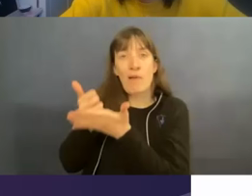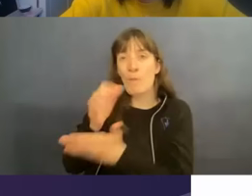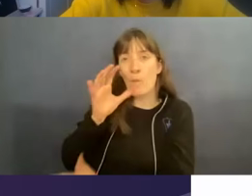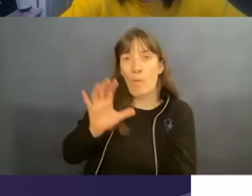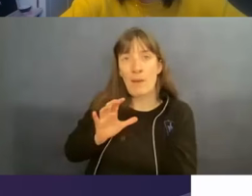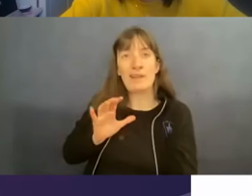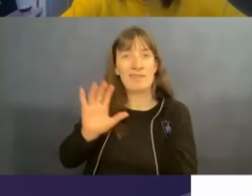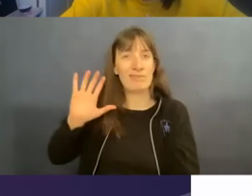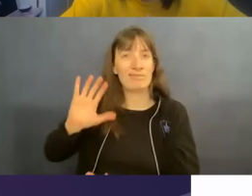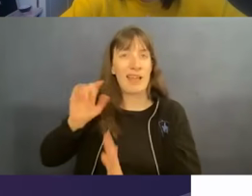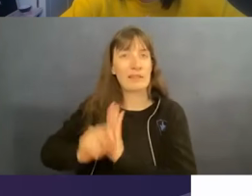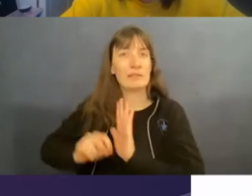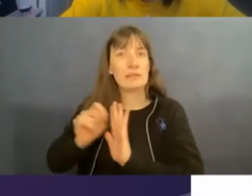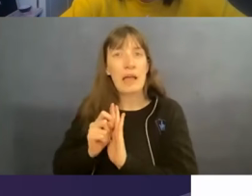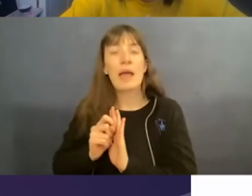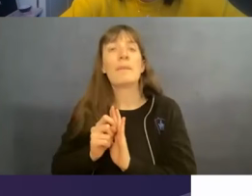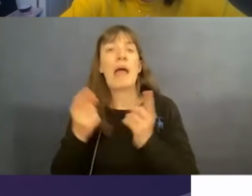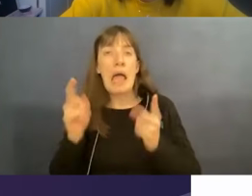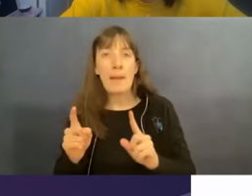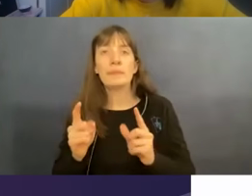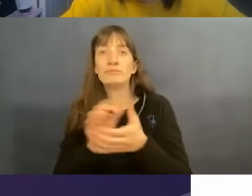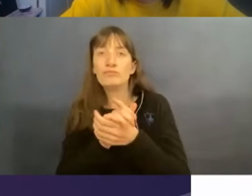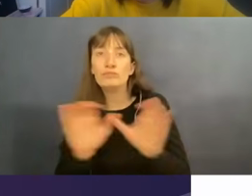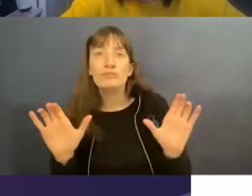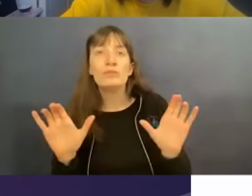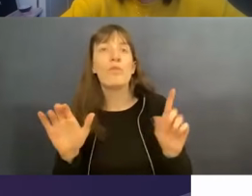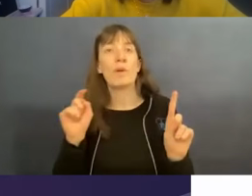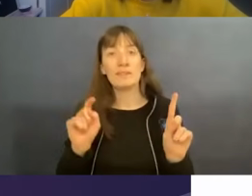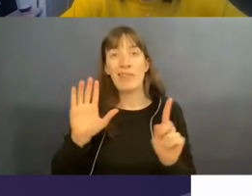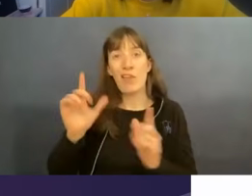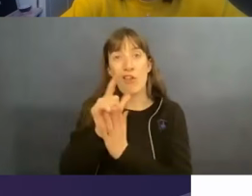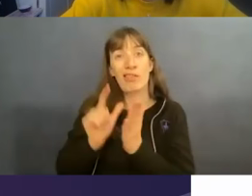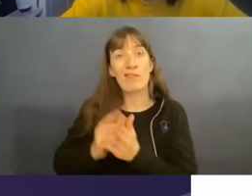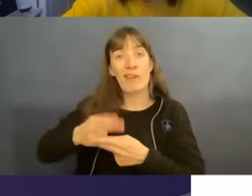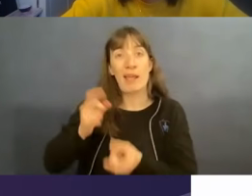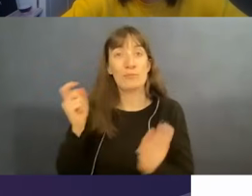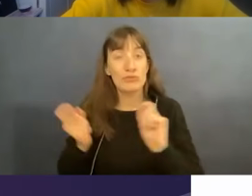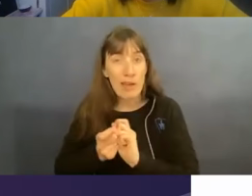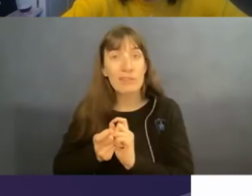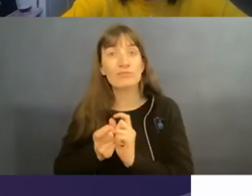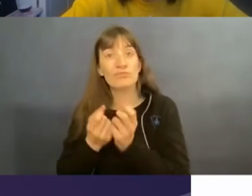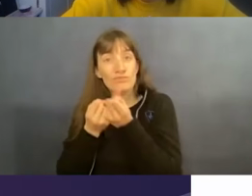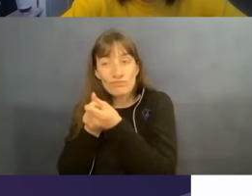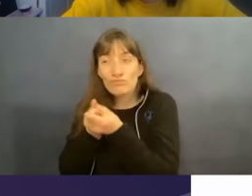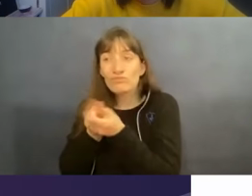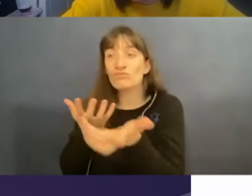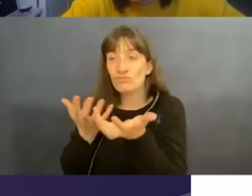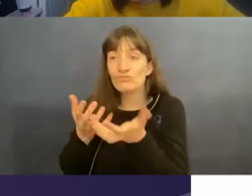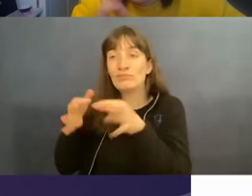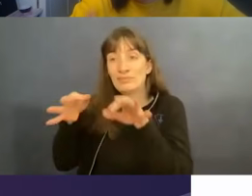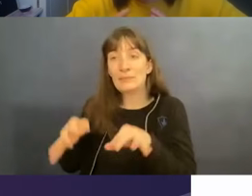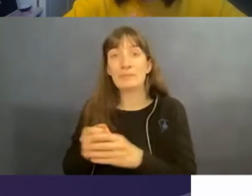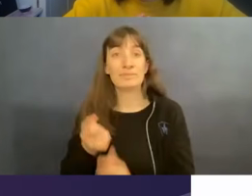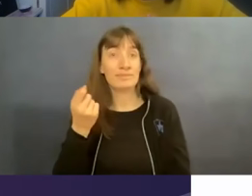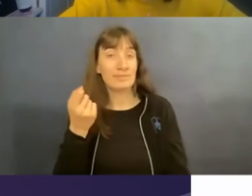time navigate divorce and a legal name change. And they were realizing that the women that were